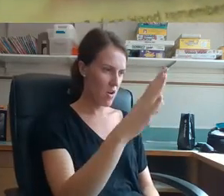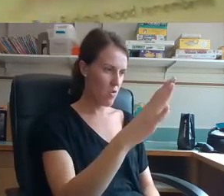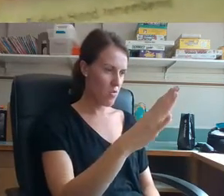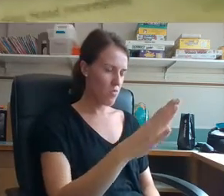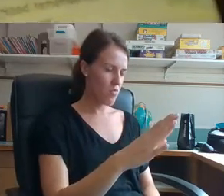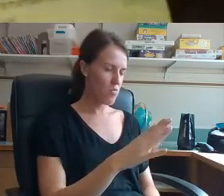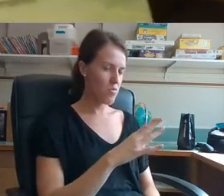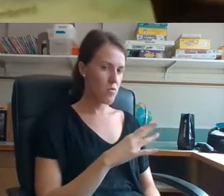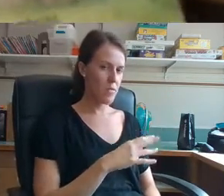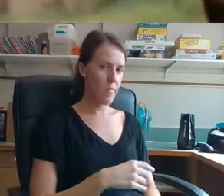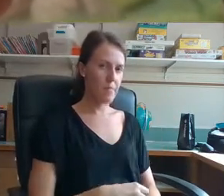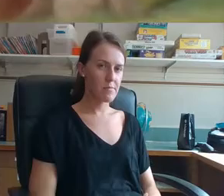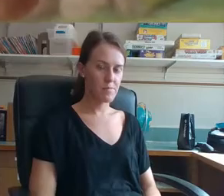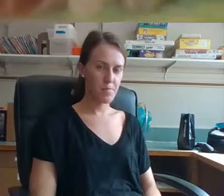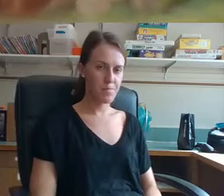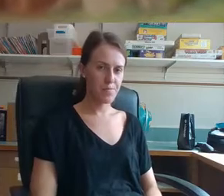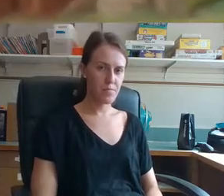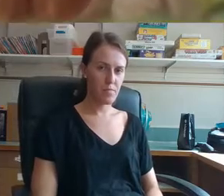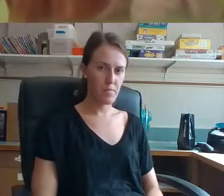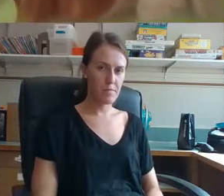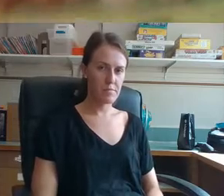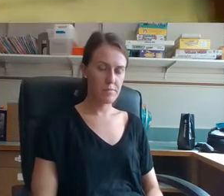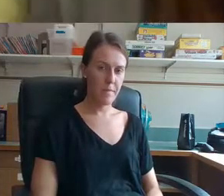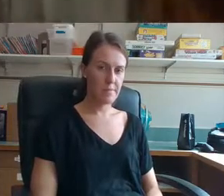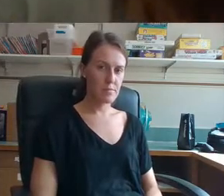a big smile. Look at all those sharp teeth.